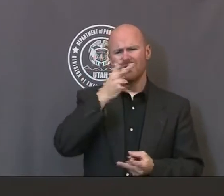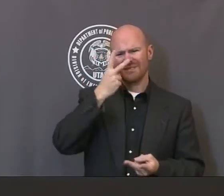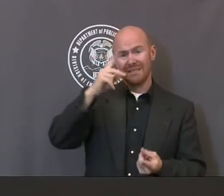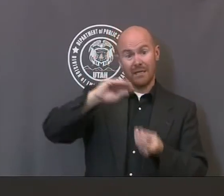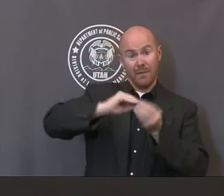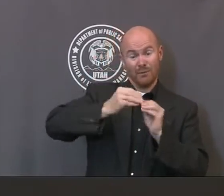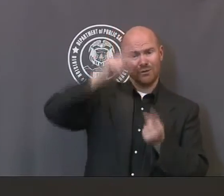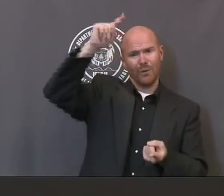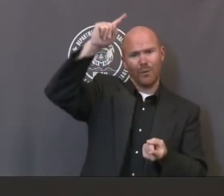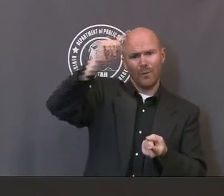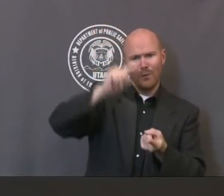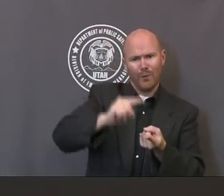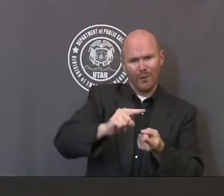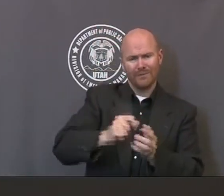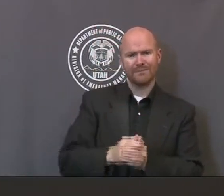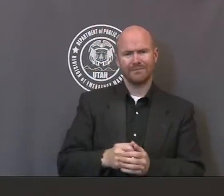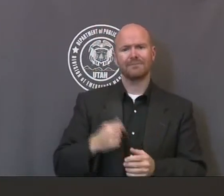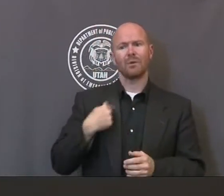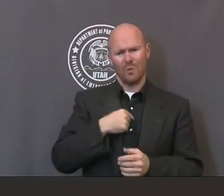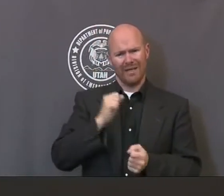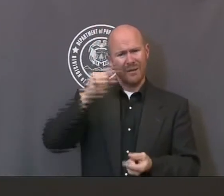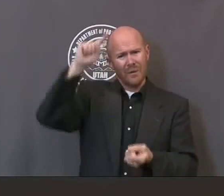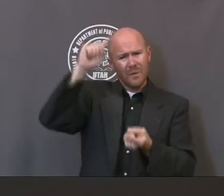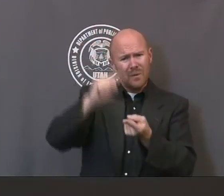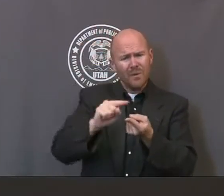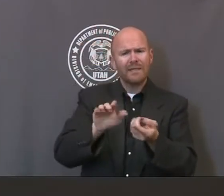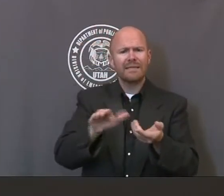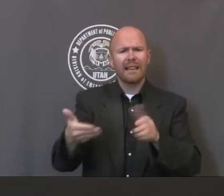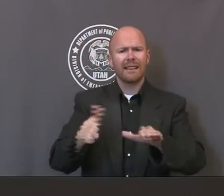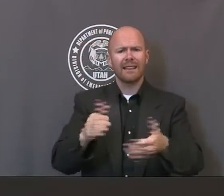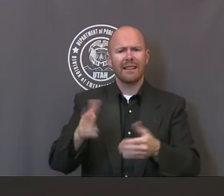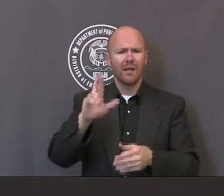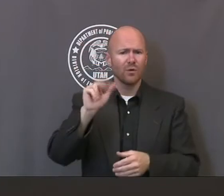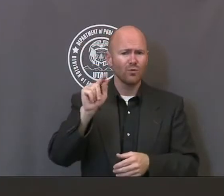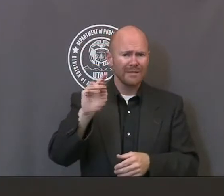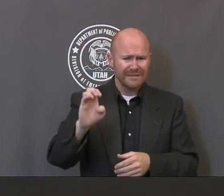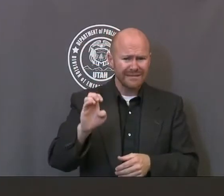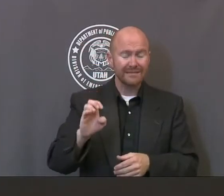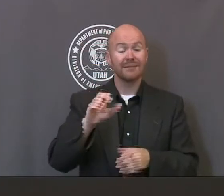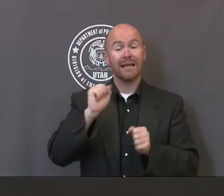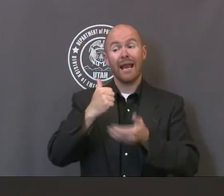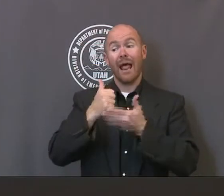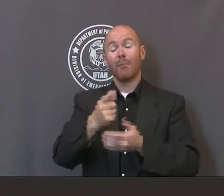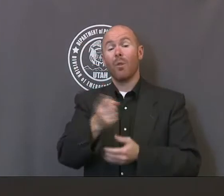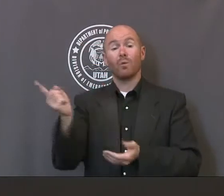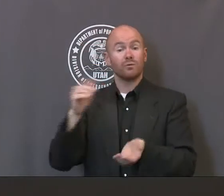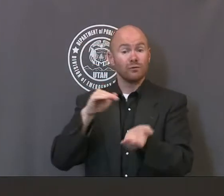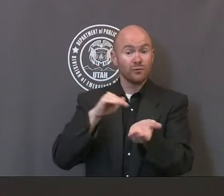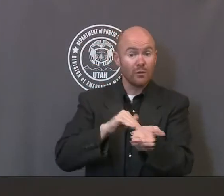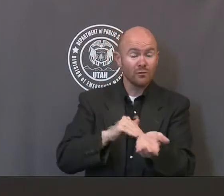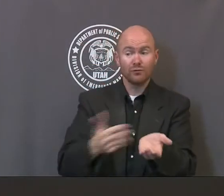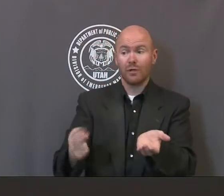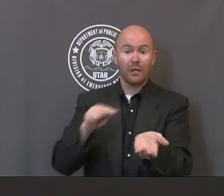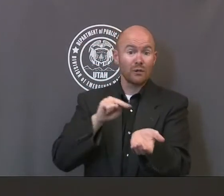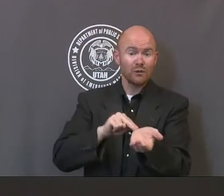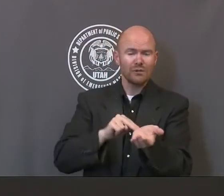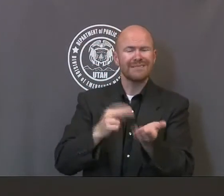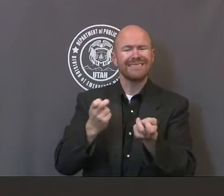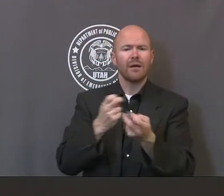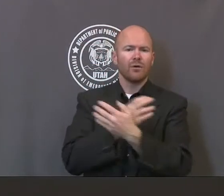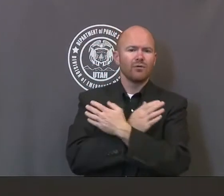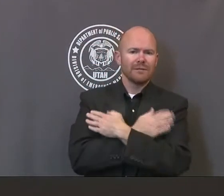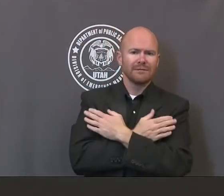infections, we'll maintain our lower mortality rate, and we will help our overwhelmed doctors and nurses and save lives and prevent